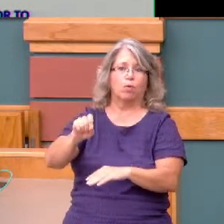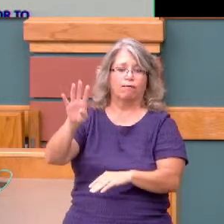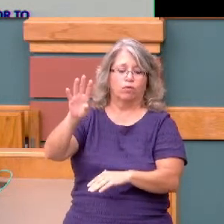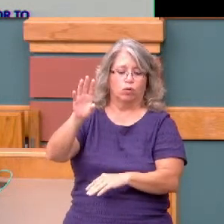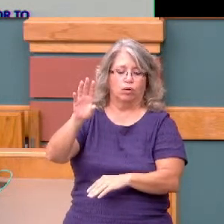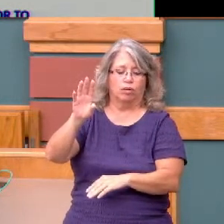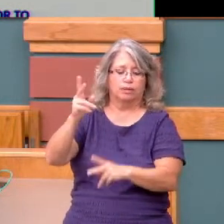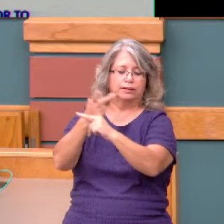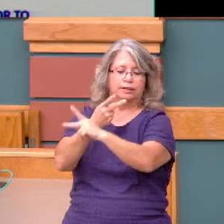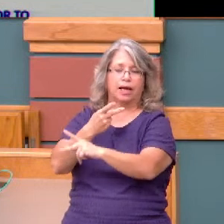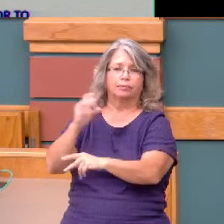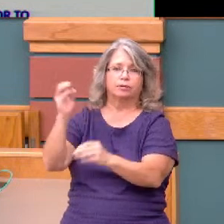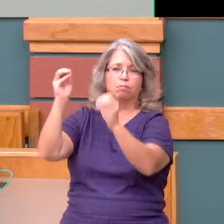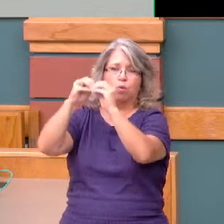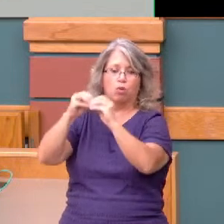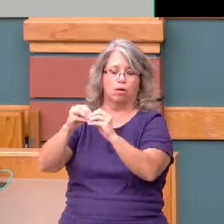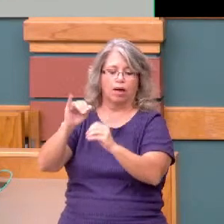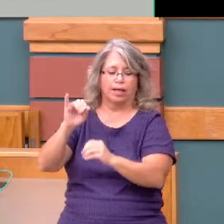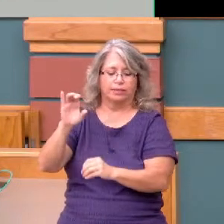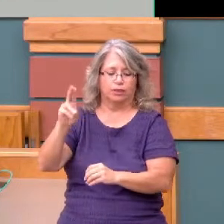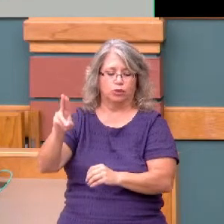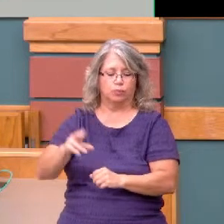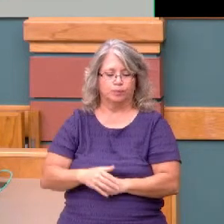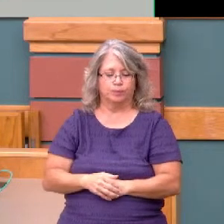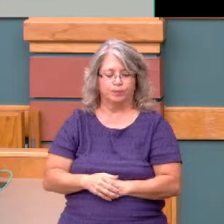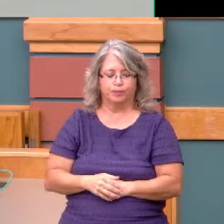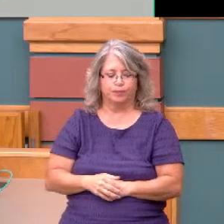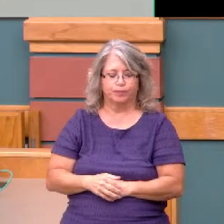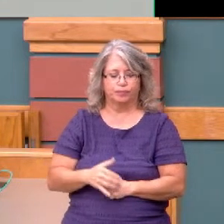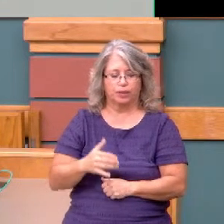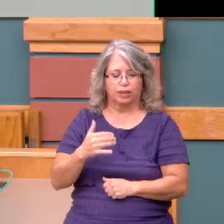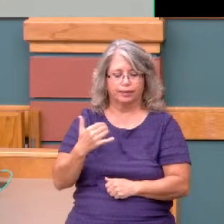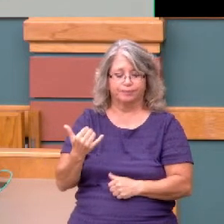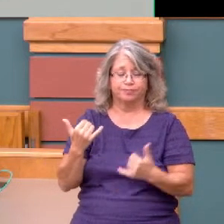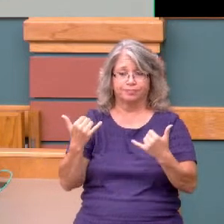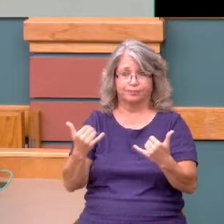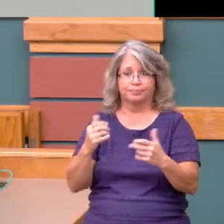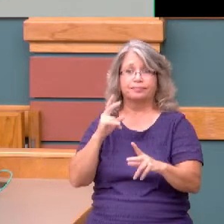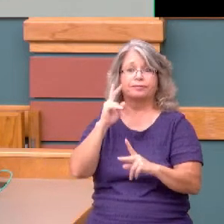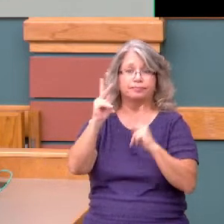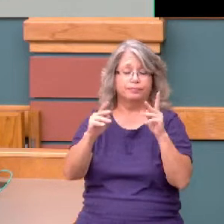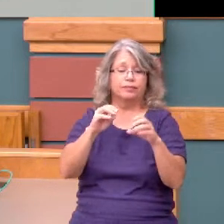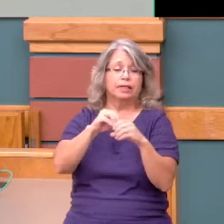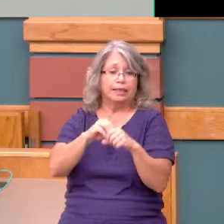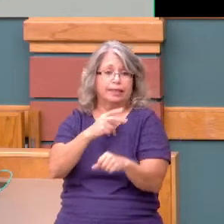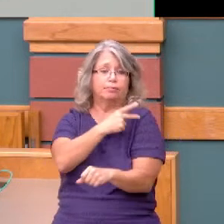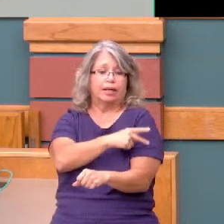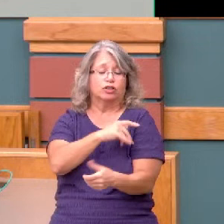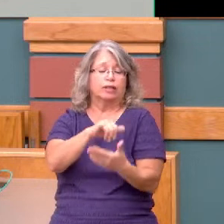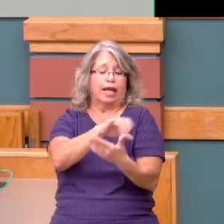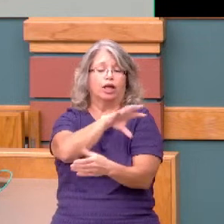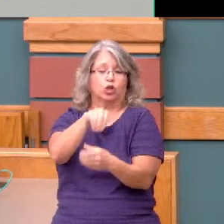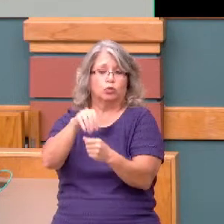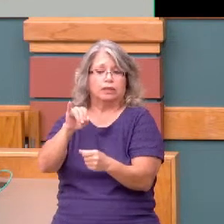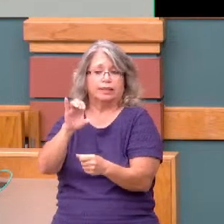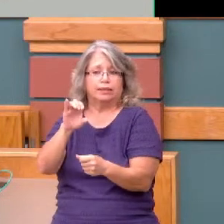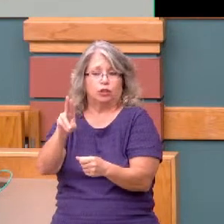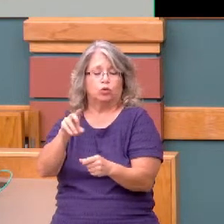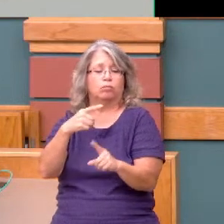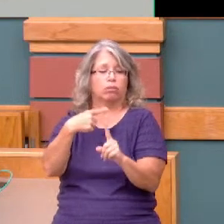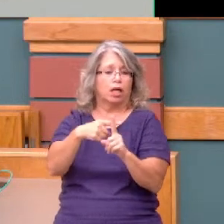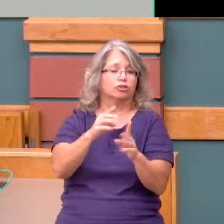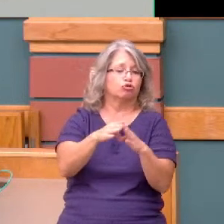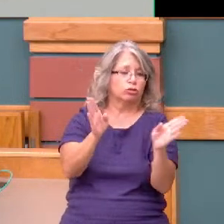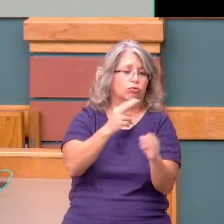2020 at that present rate. Okay, moving on to inpatients. This includes ICU patients as well as general